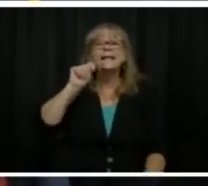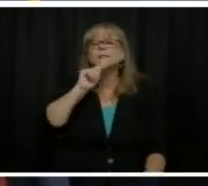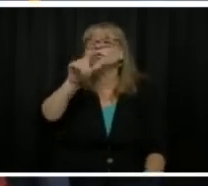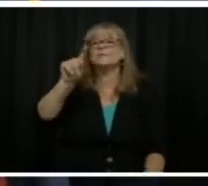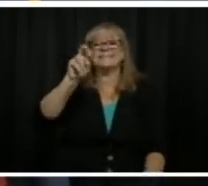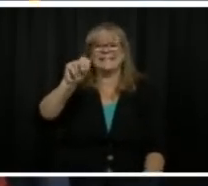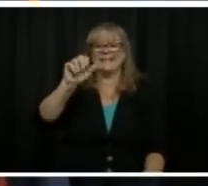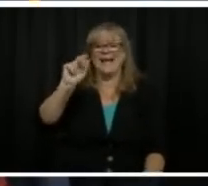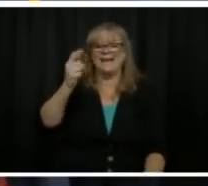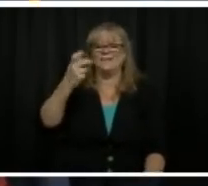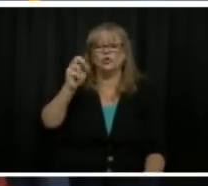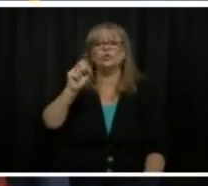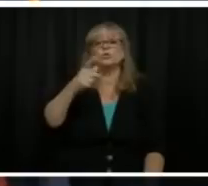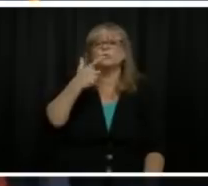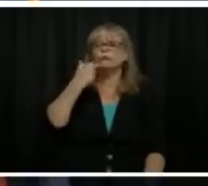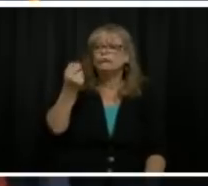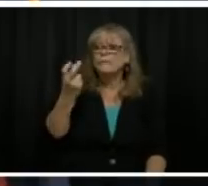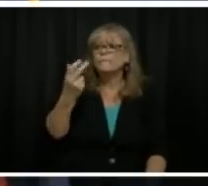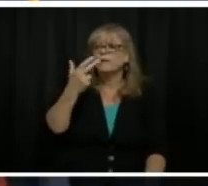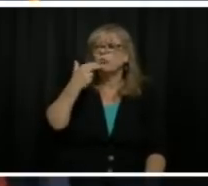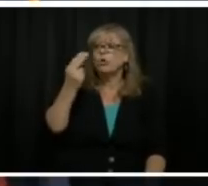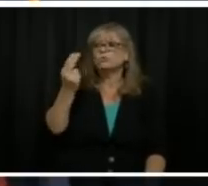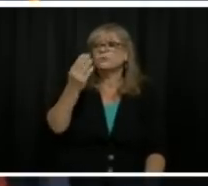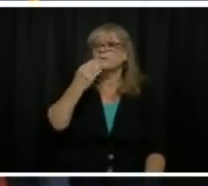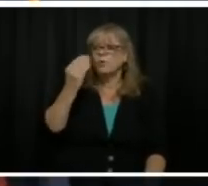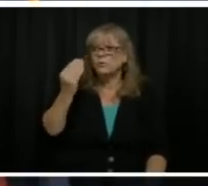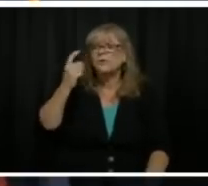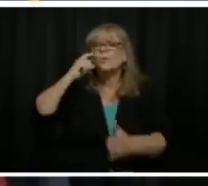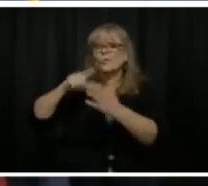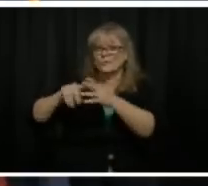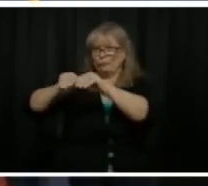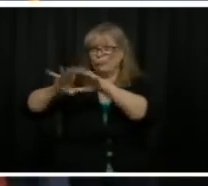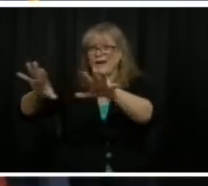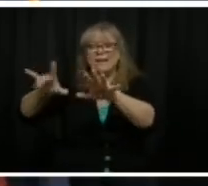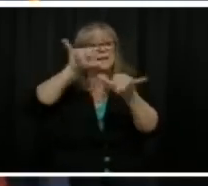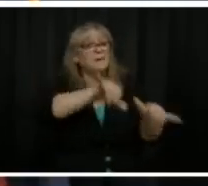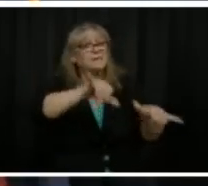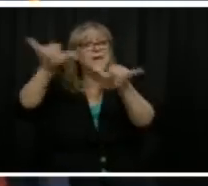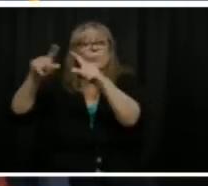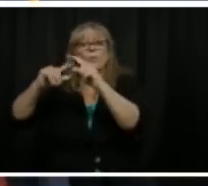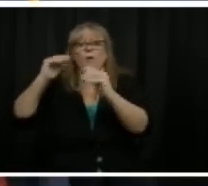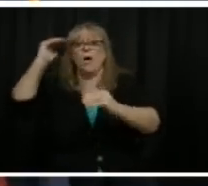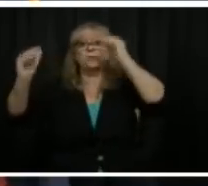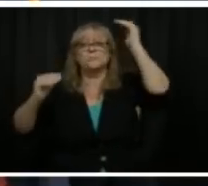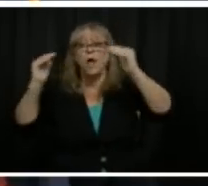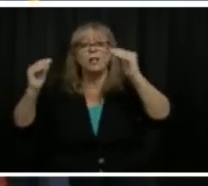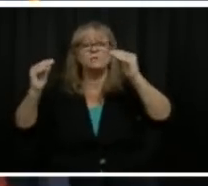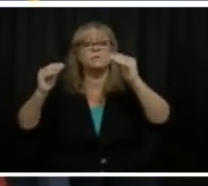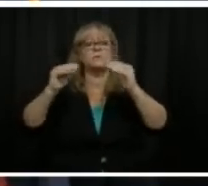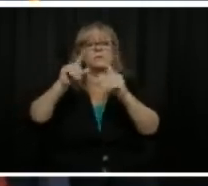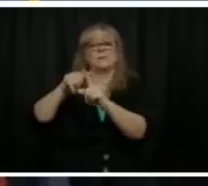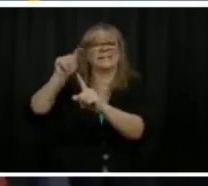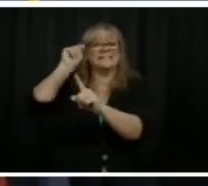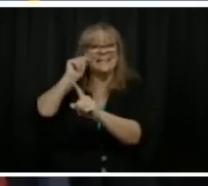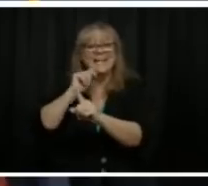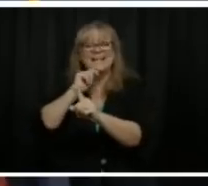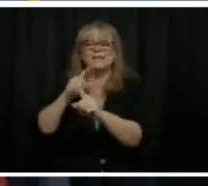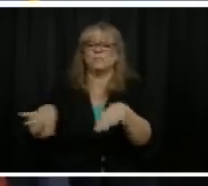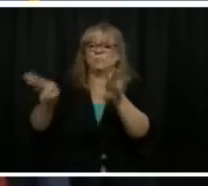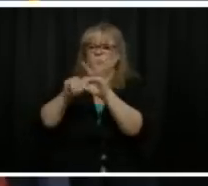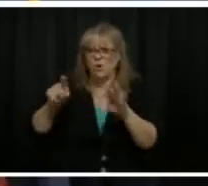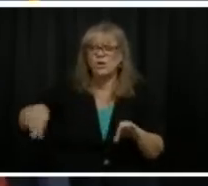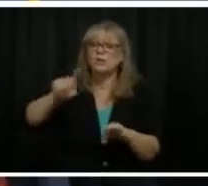it about the same level as adults. So it's very important that teenagers wear masks in public